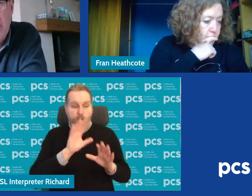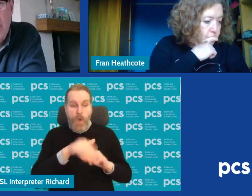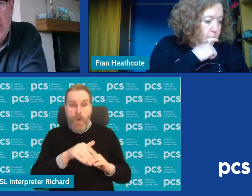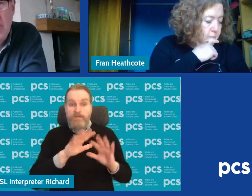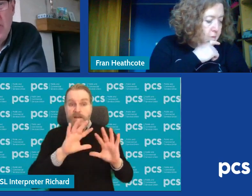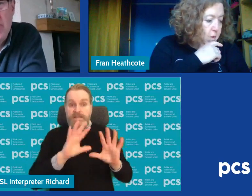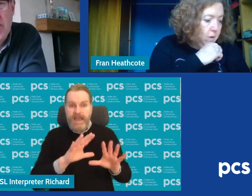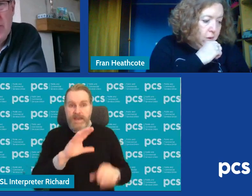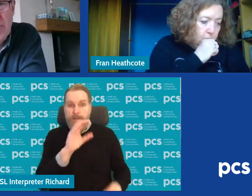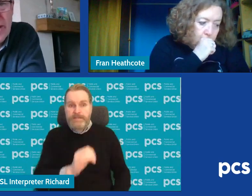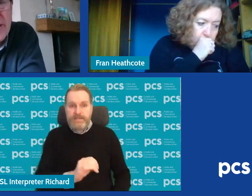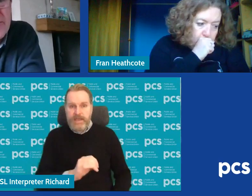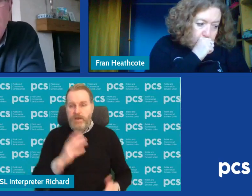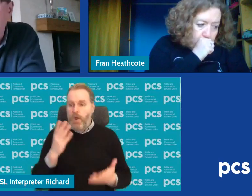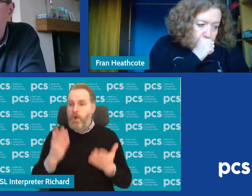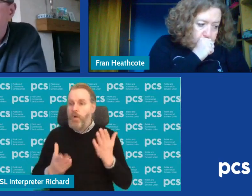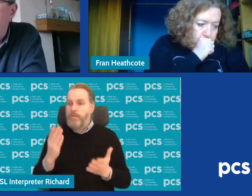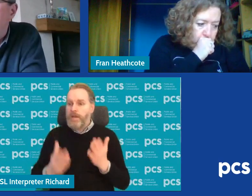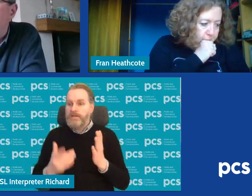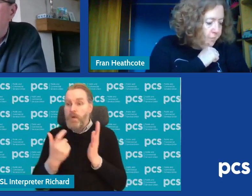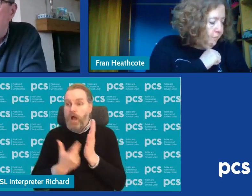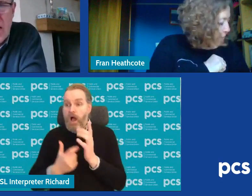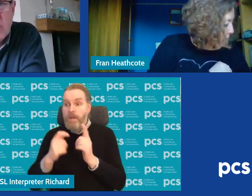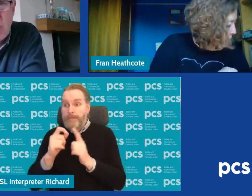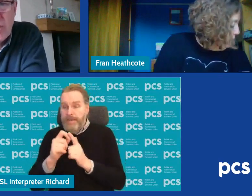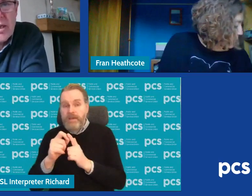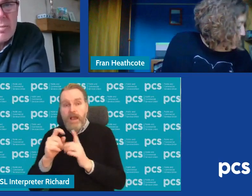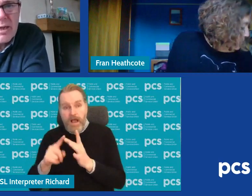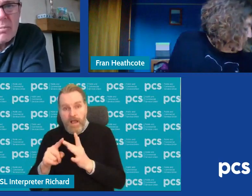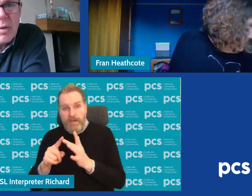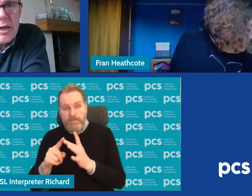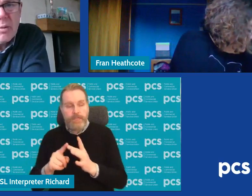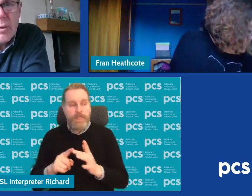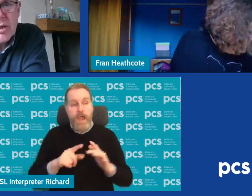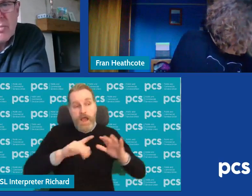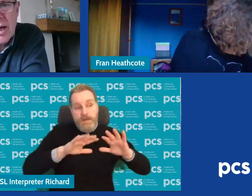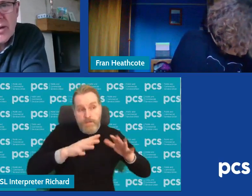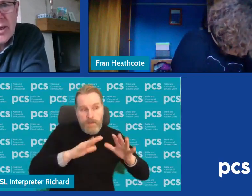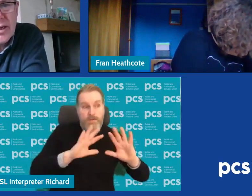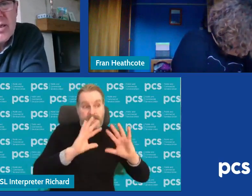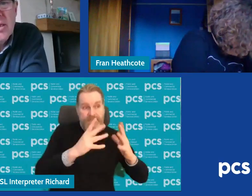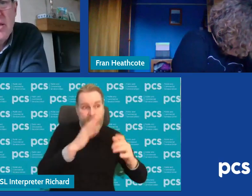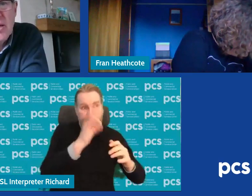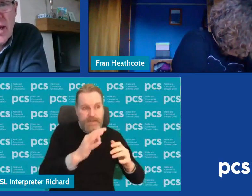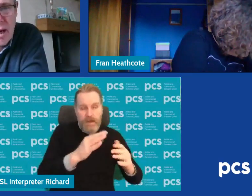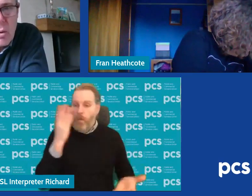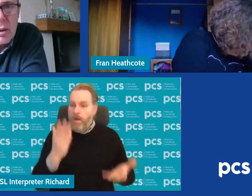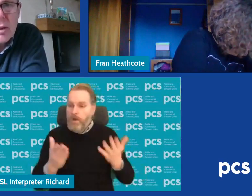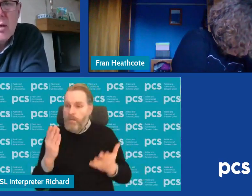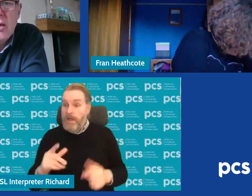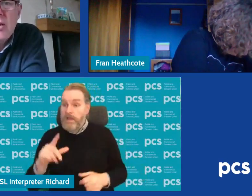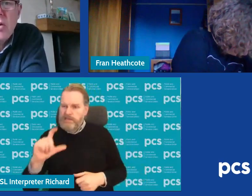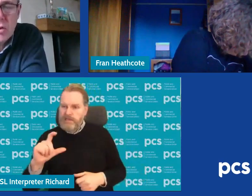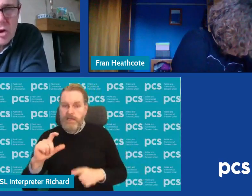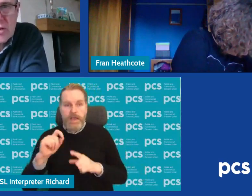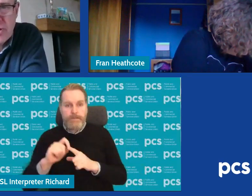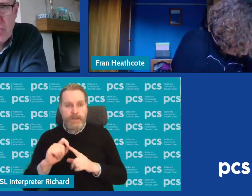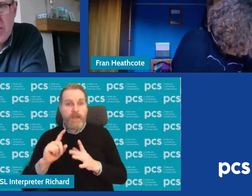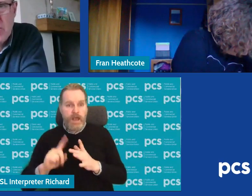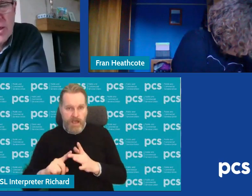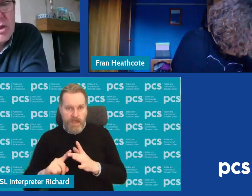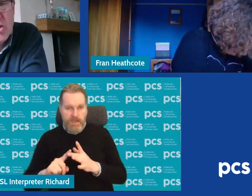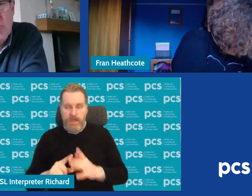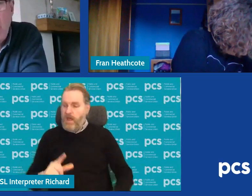around 10% on the CPI. That's why we're demanding money, and we are demanding it now, not just